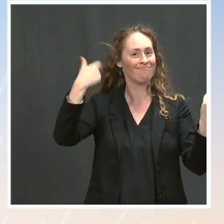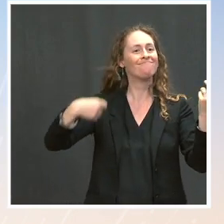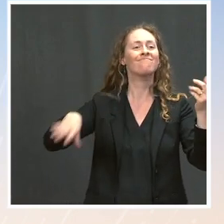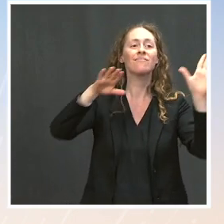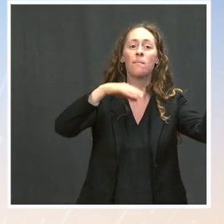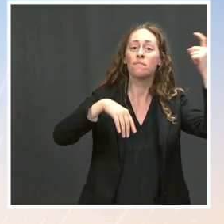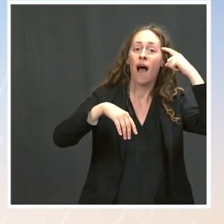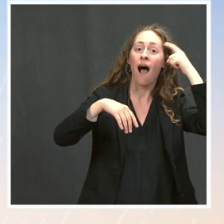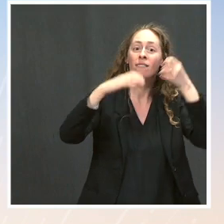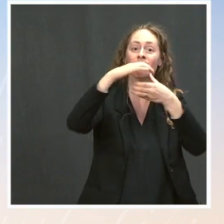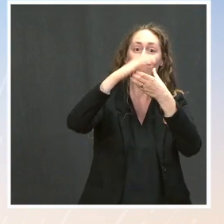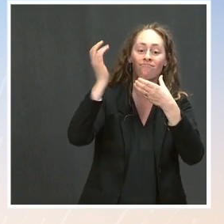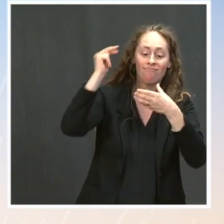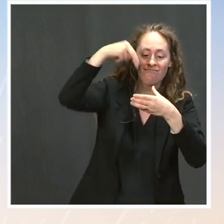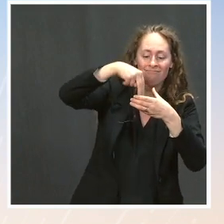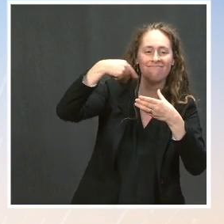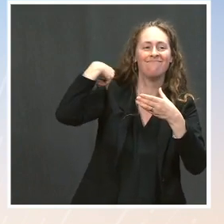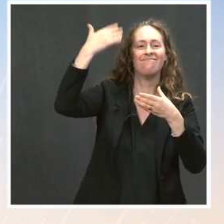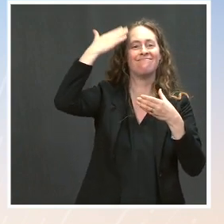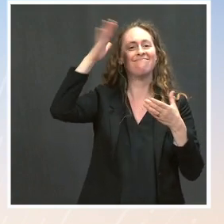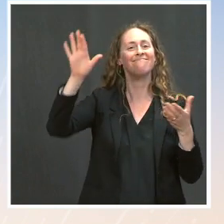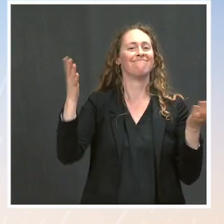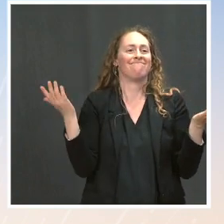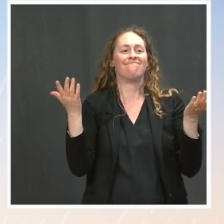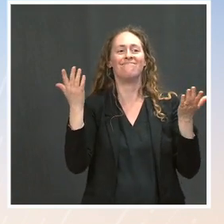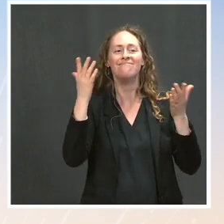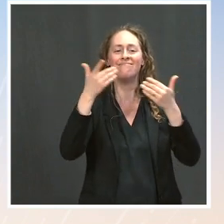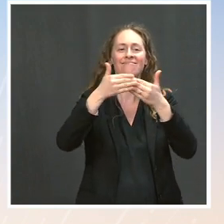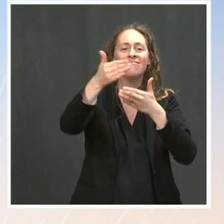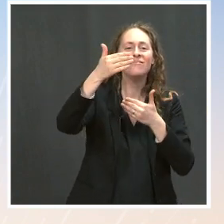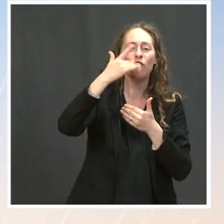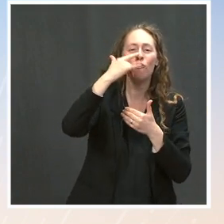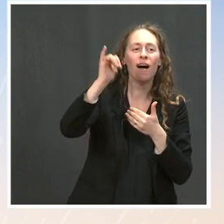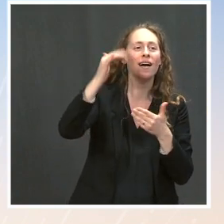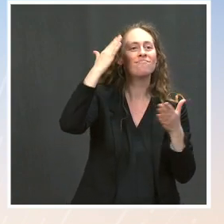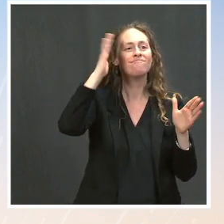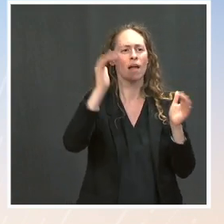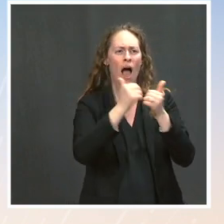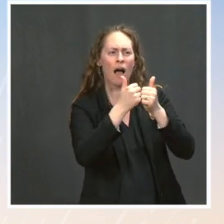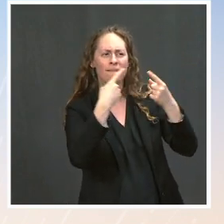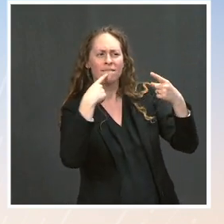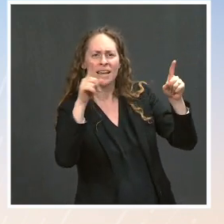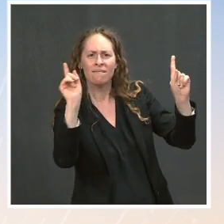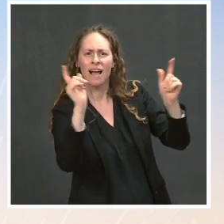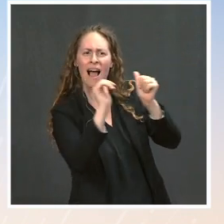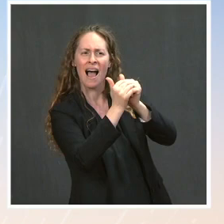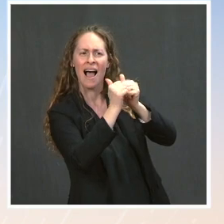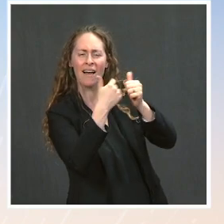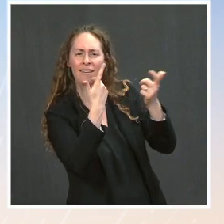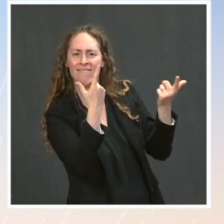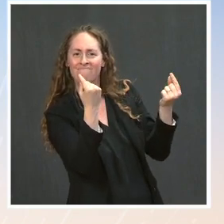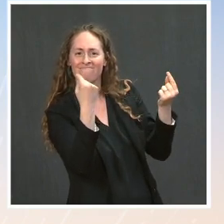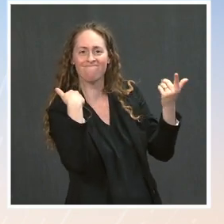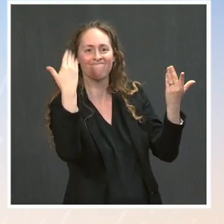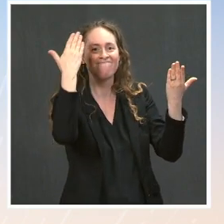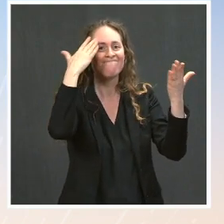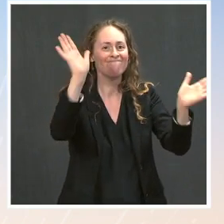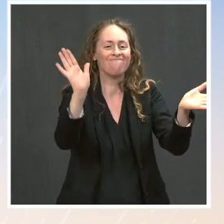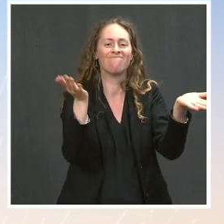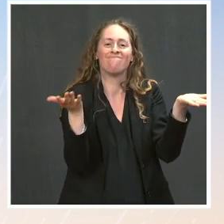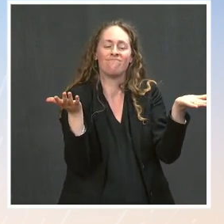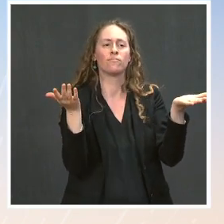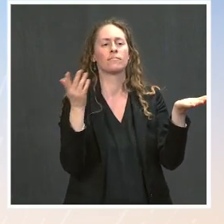I can't predict or analyze for you really effectively what was in his mind in the movements that were made. But our